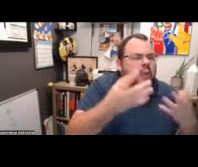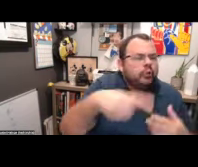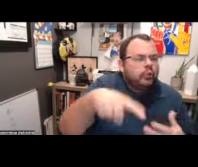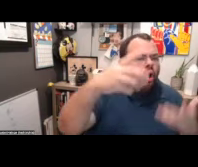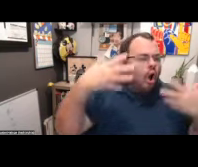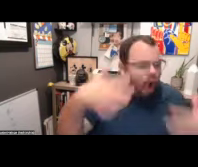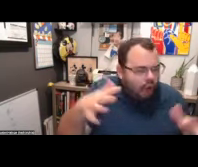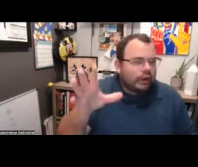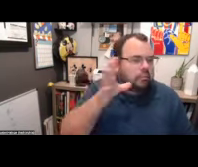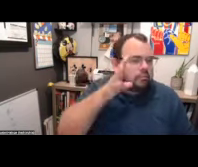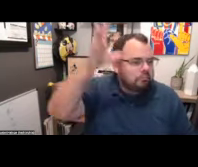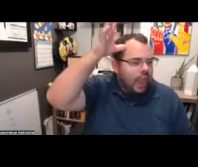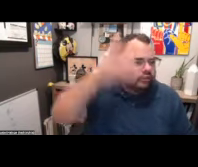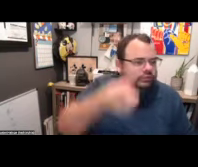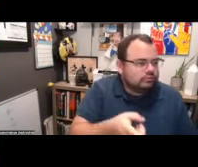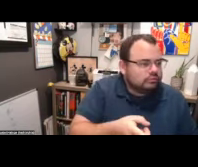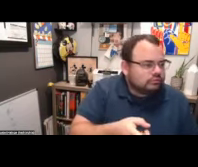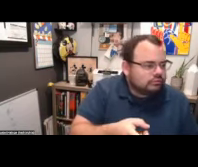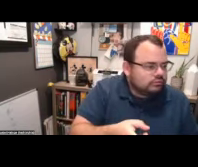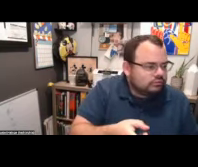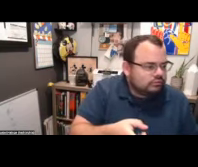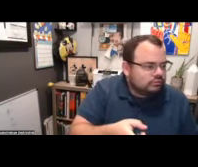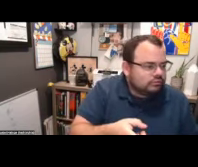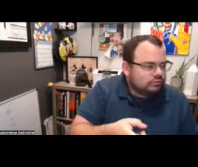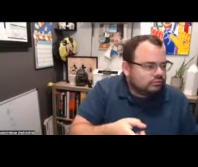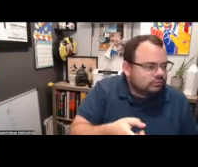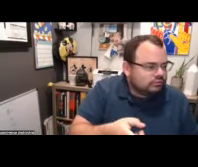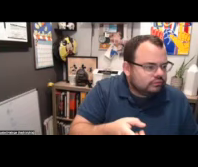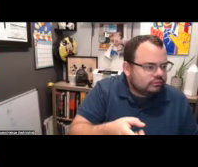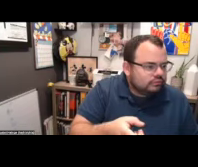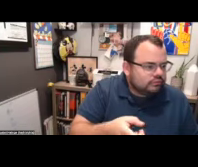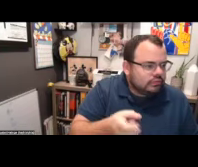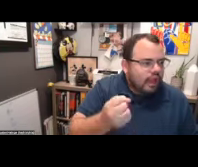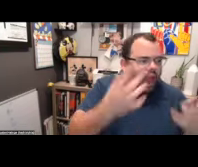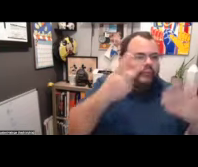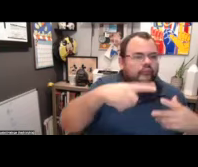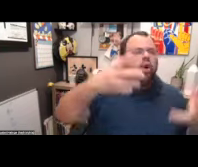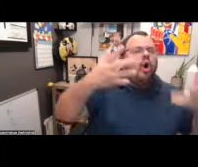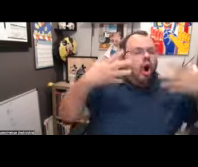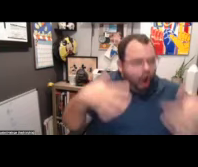my parents, well, how many